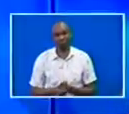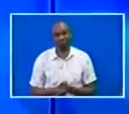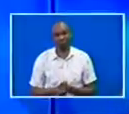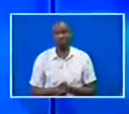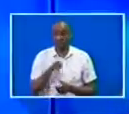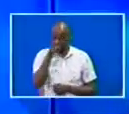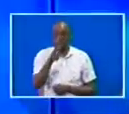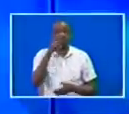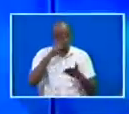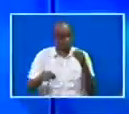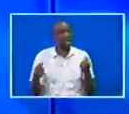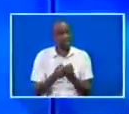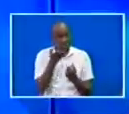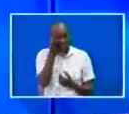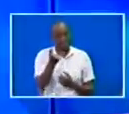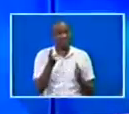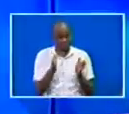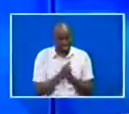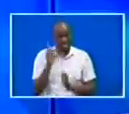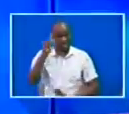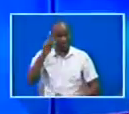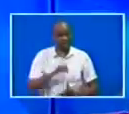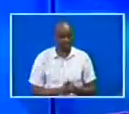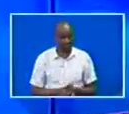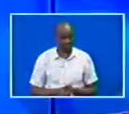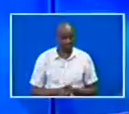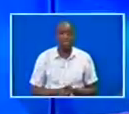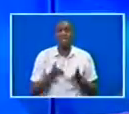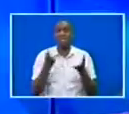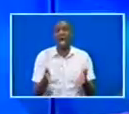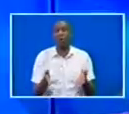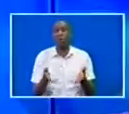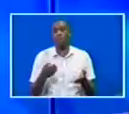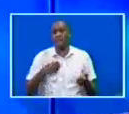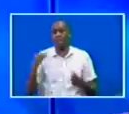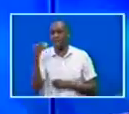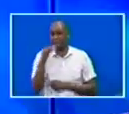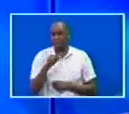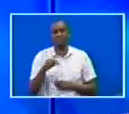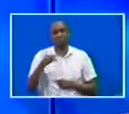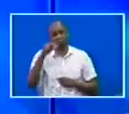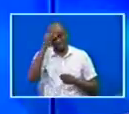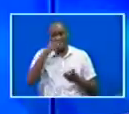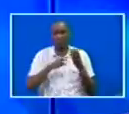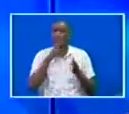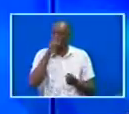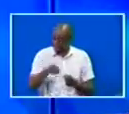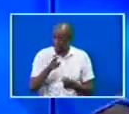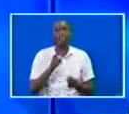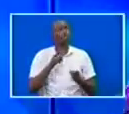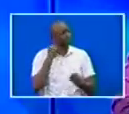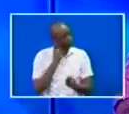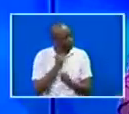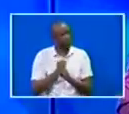So that's what happened in Nairobi. Elsewhere, the Garissa Township parliamentary race promises to be a tough duel